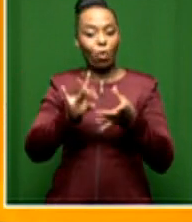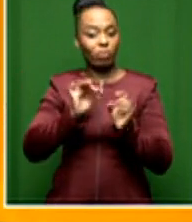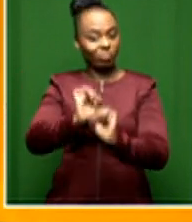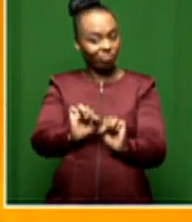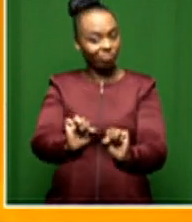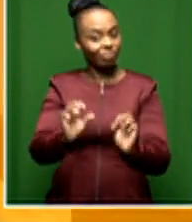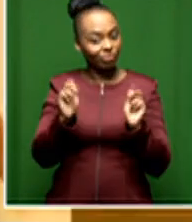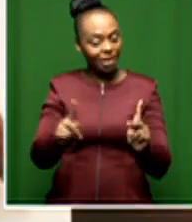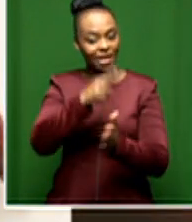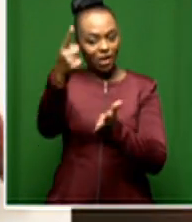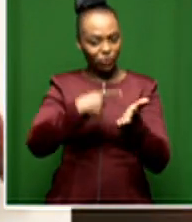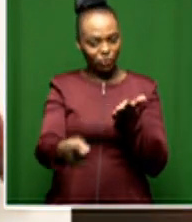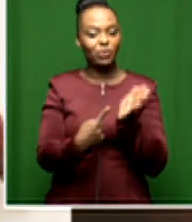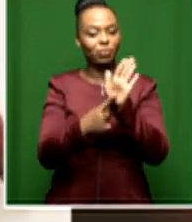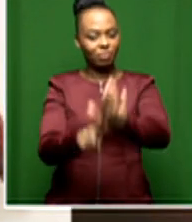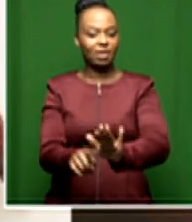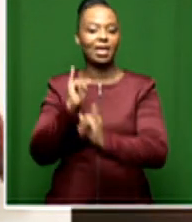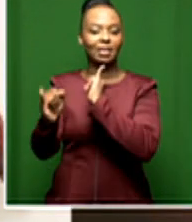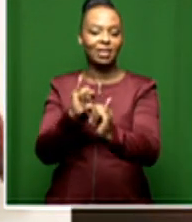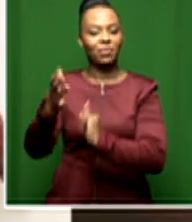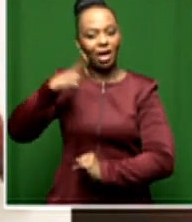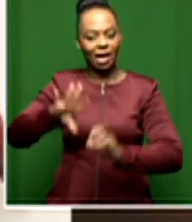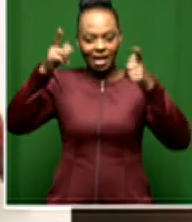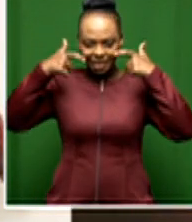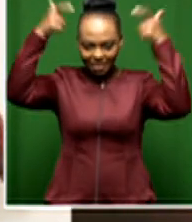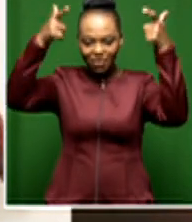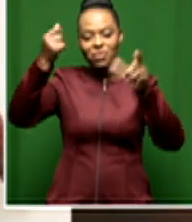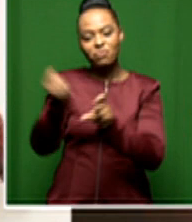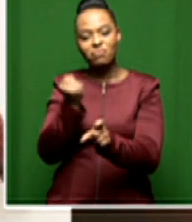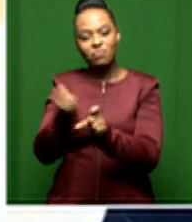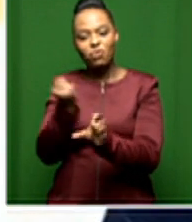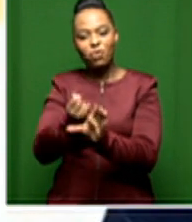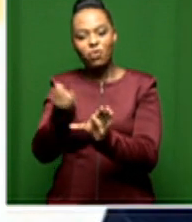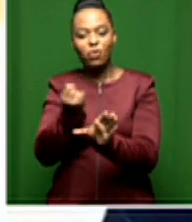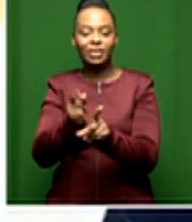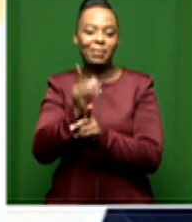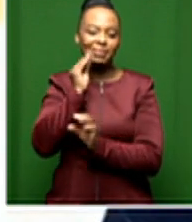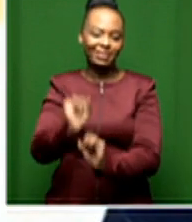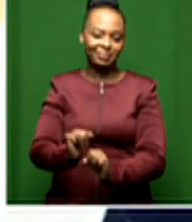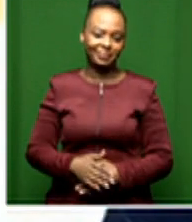profile another chef on his or her cooking experience. So make sure that you stay tuned to Morning Live.